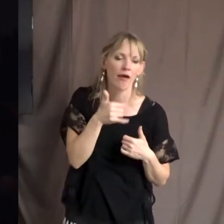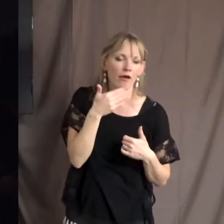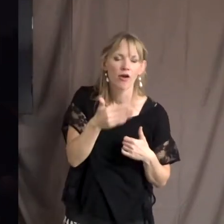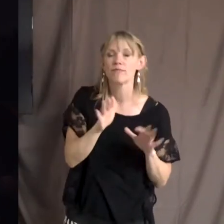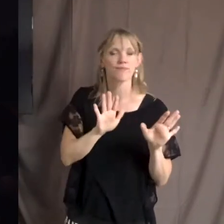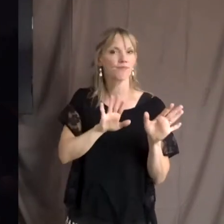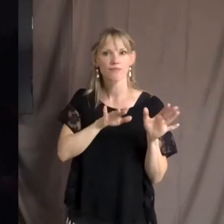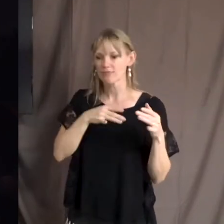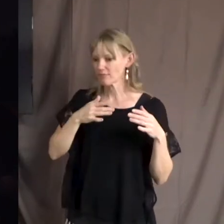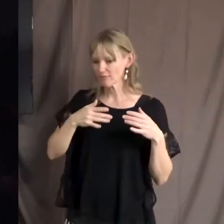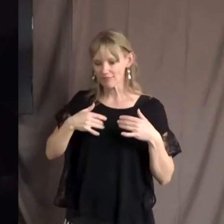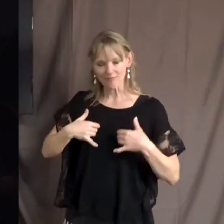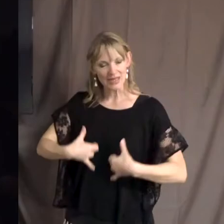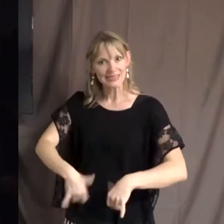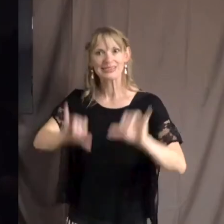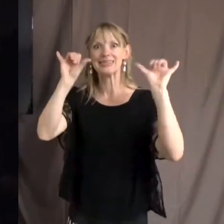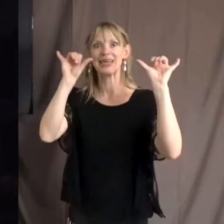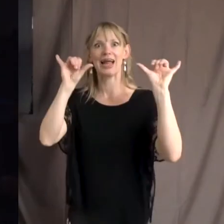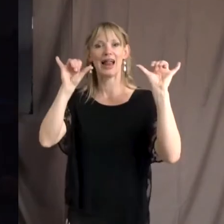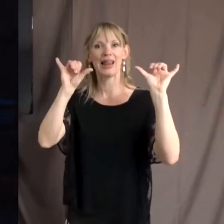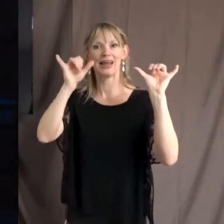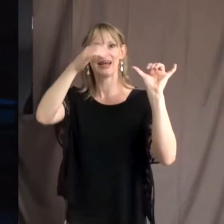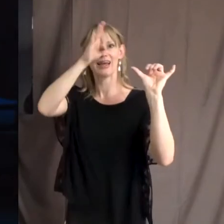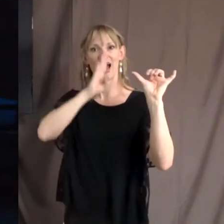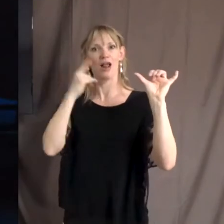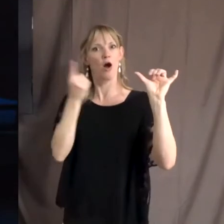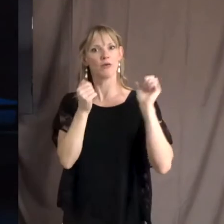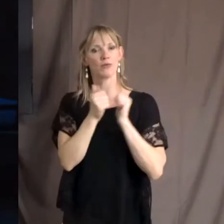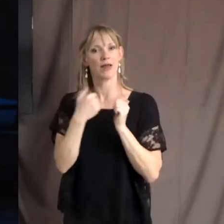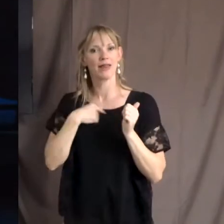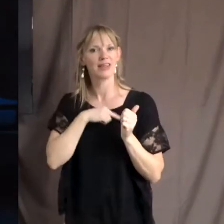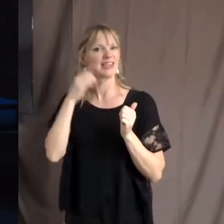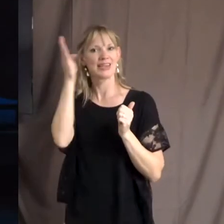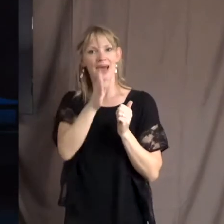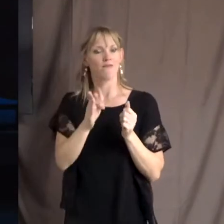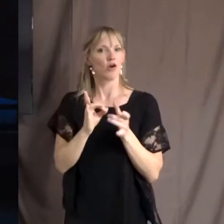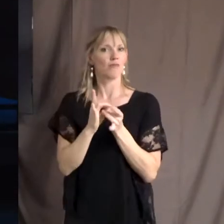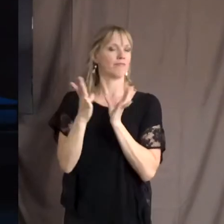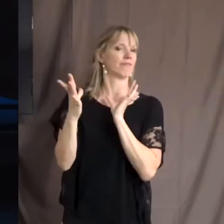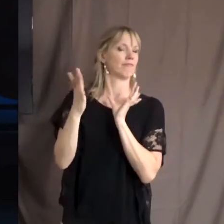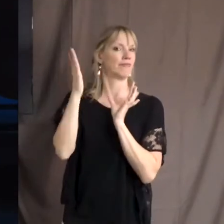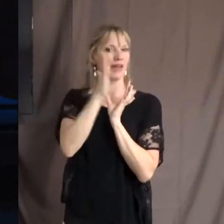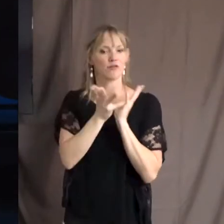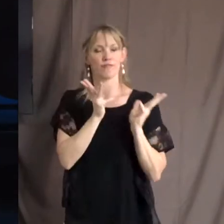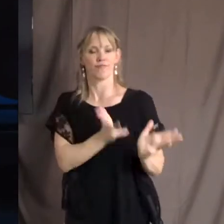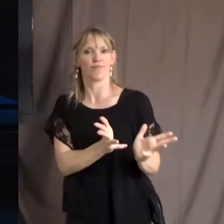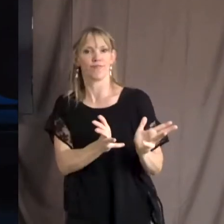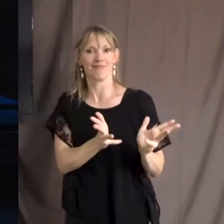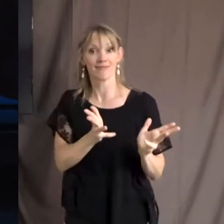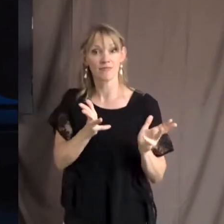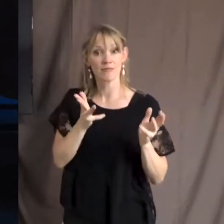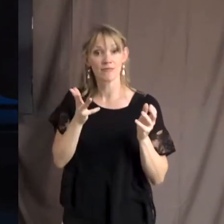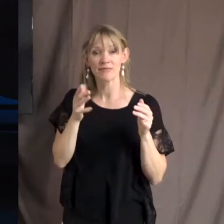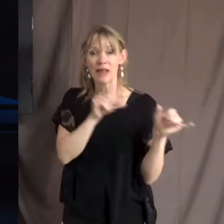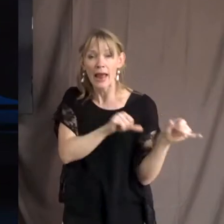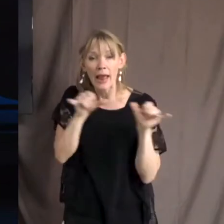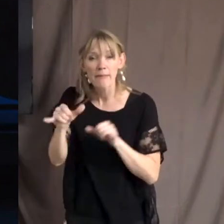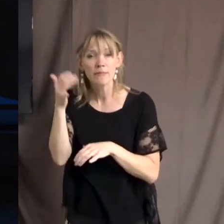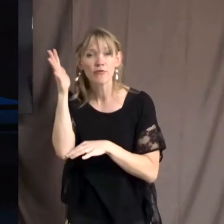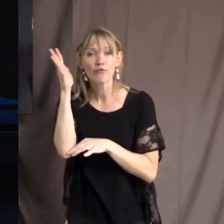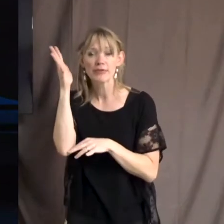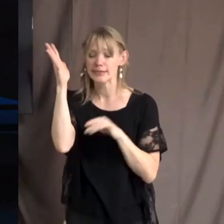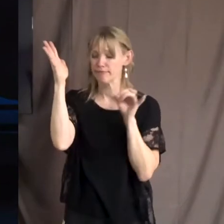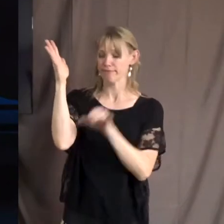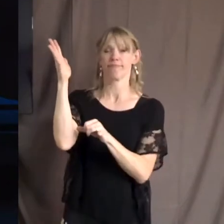the while, that source never leaves us, never abandons us, just like that little tree just stays right in the water, and the water's